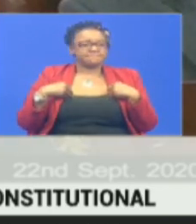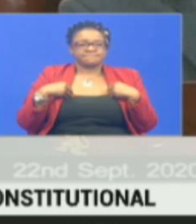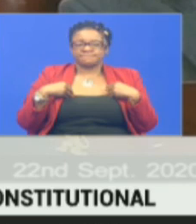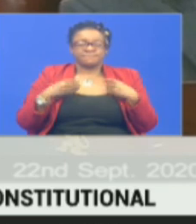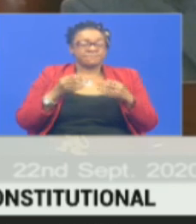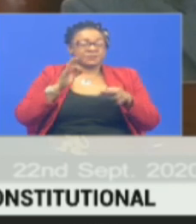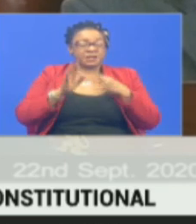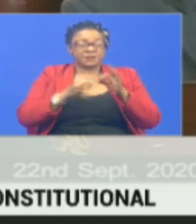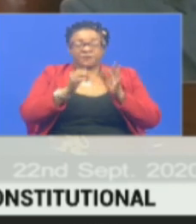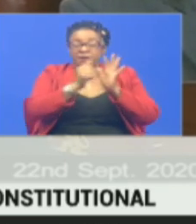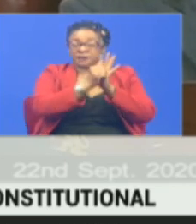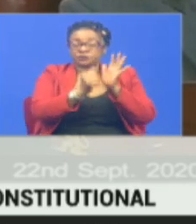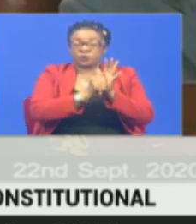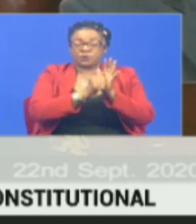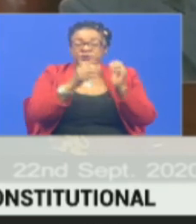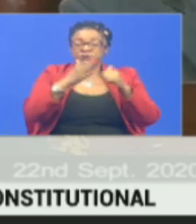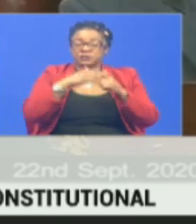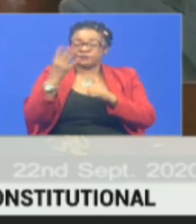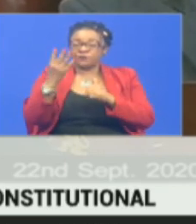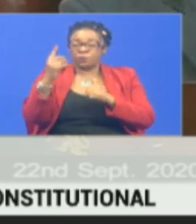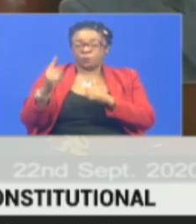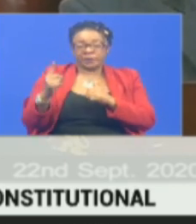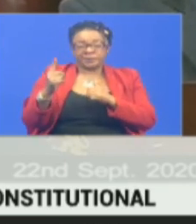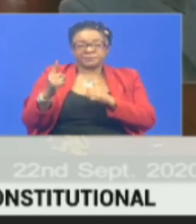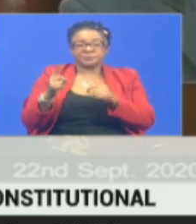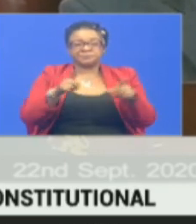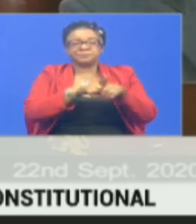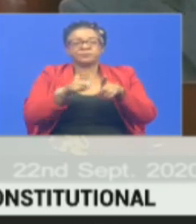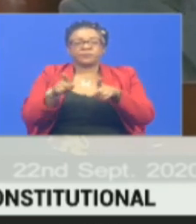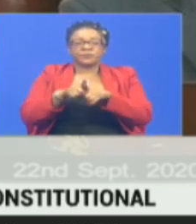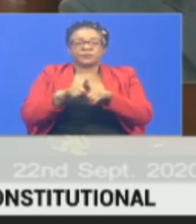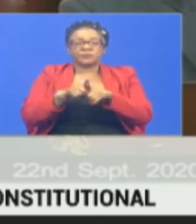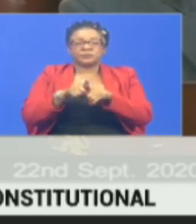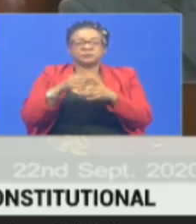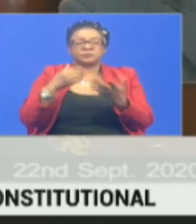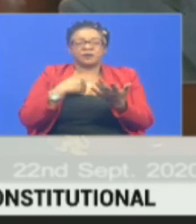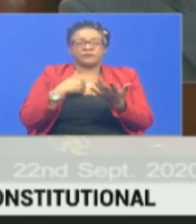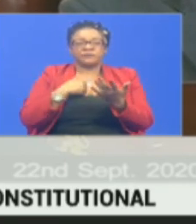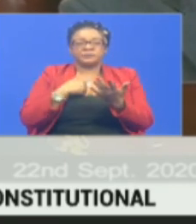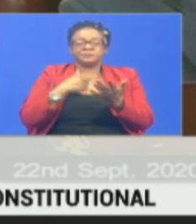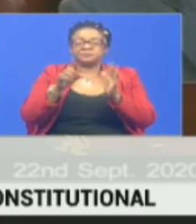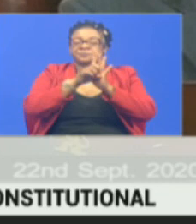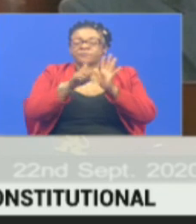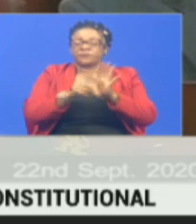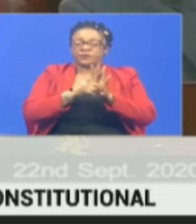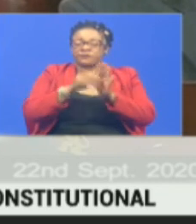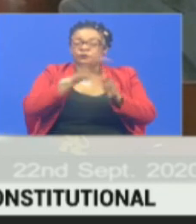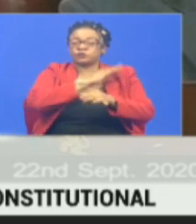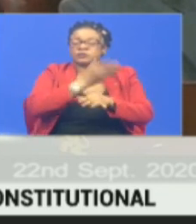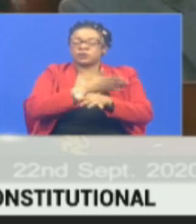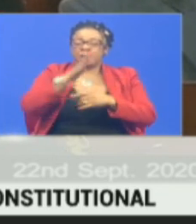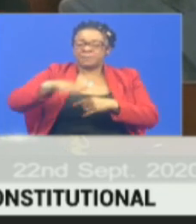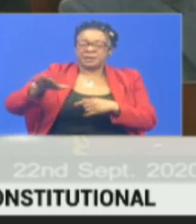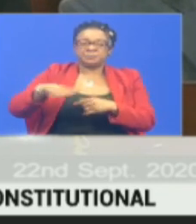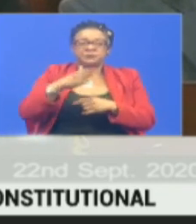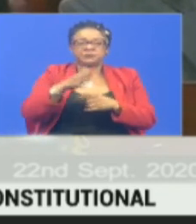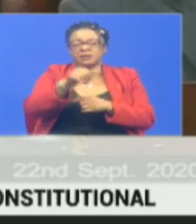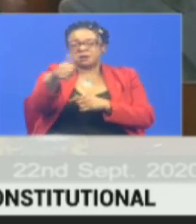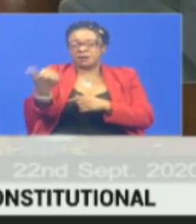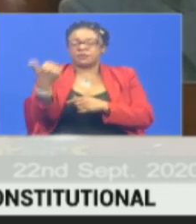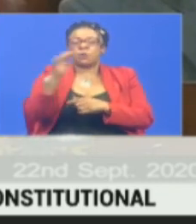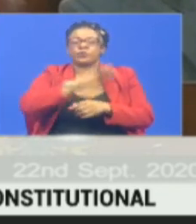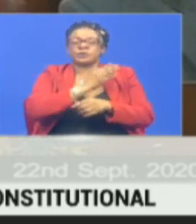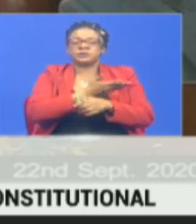Article 94.1, it also confers the legislative authority on Parliament, and that authority